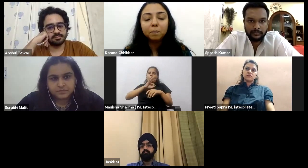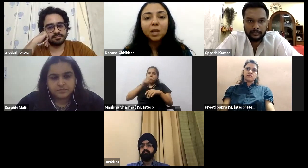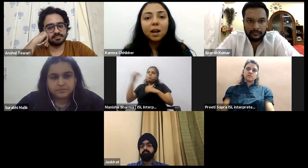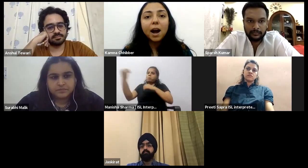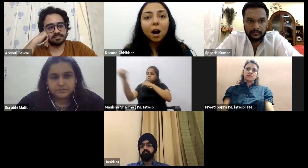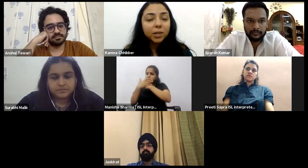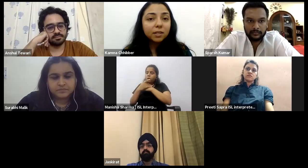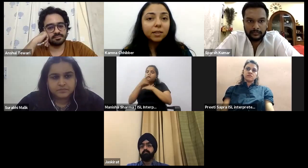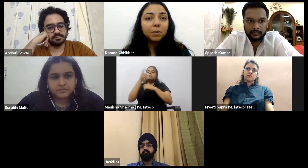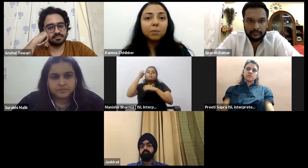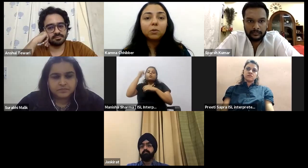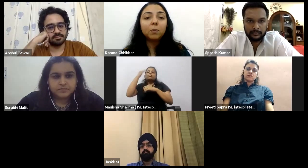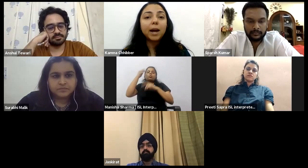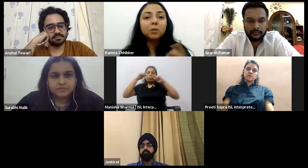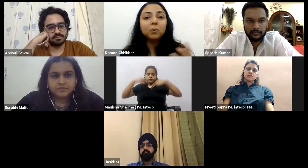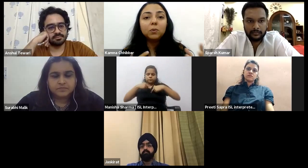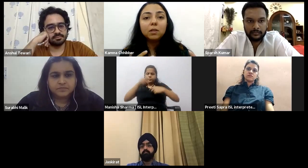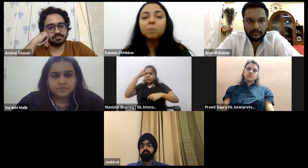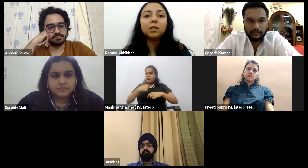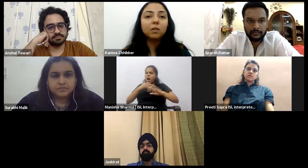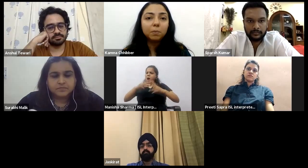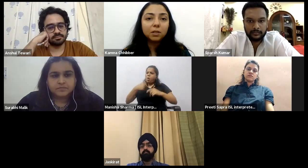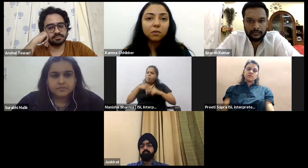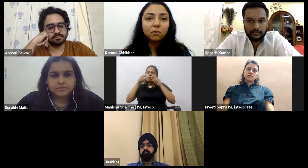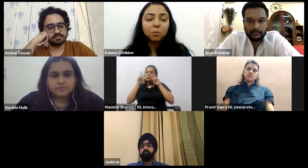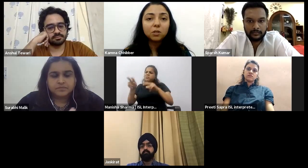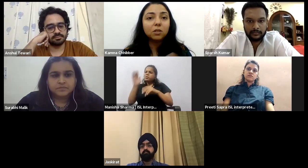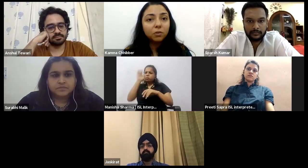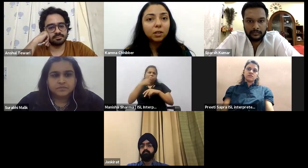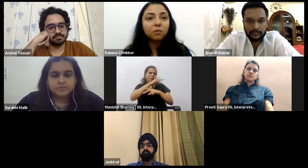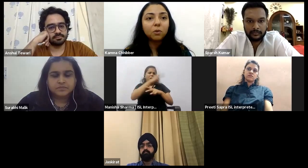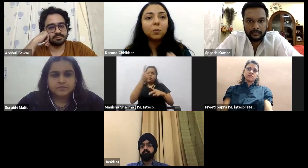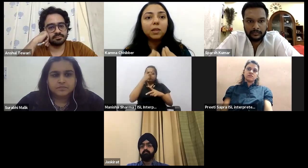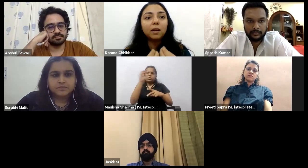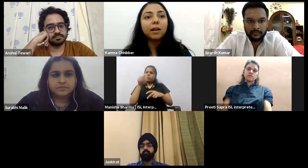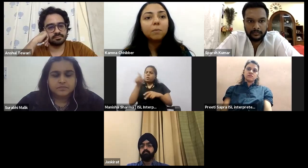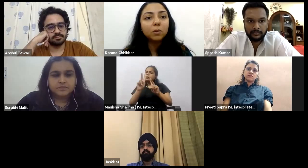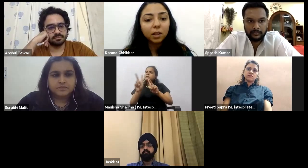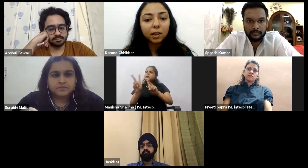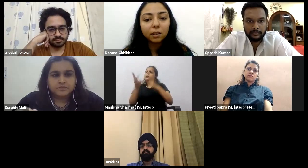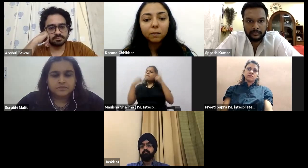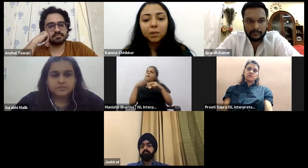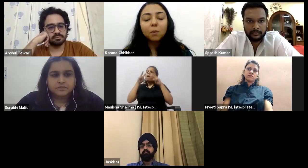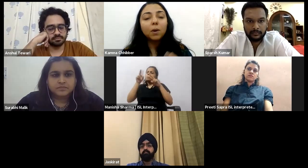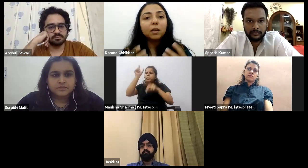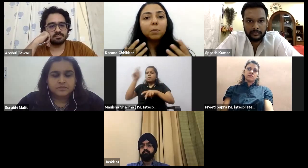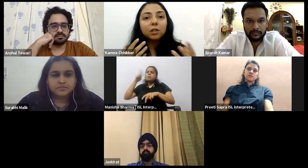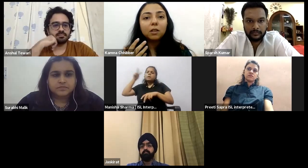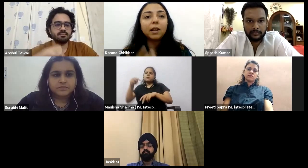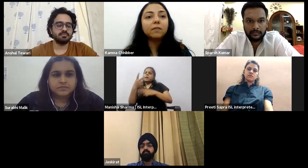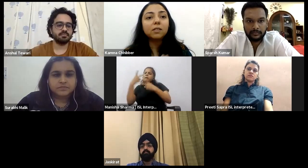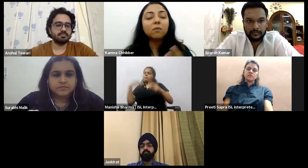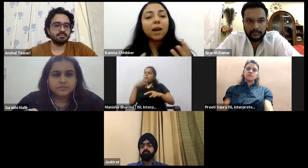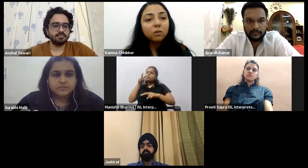here? How is it that people could perhaps view this particular piece of information differently from the way that I am looking at it? What are the